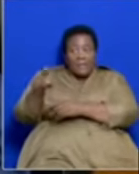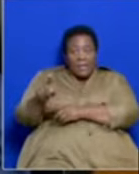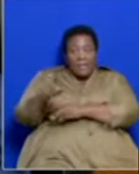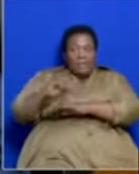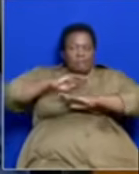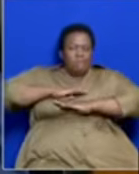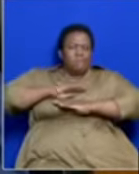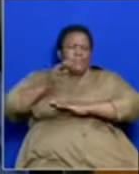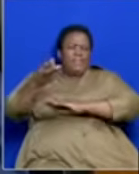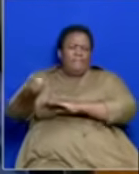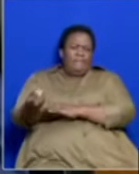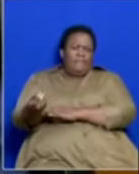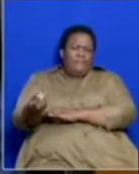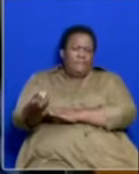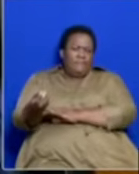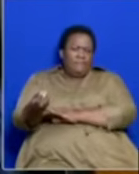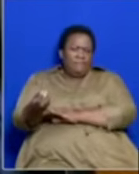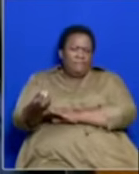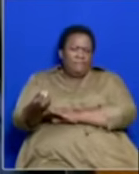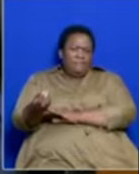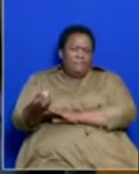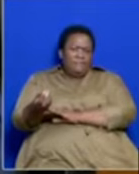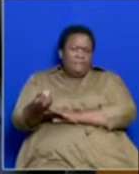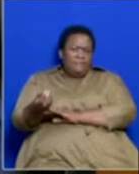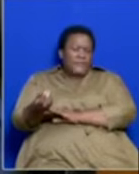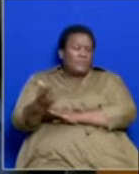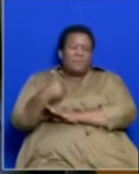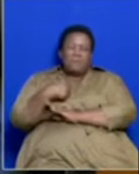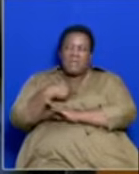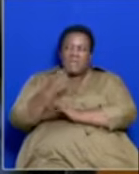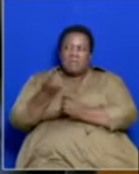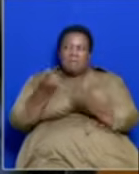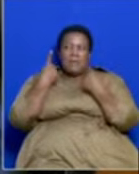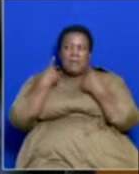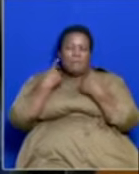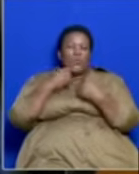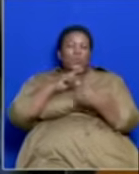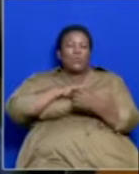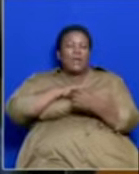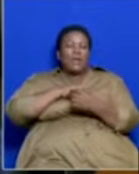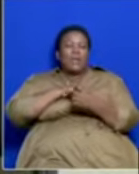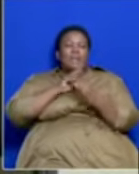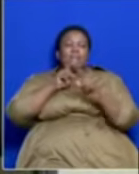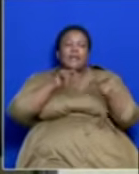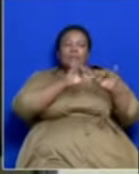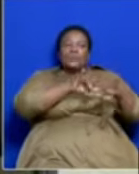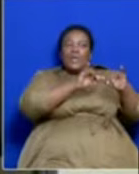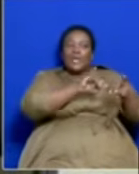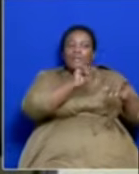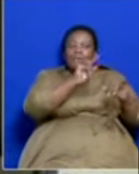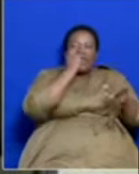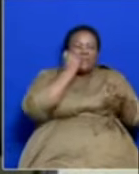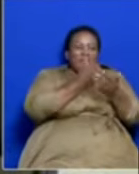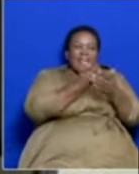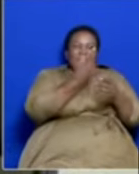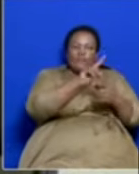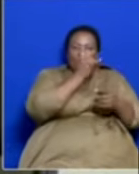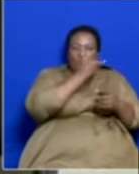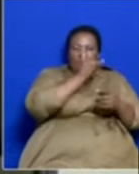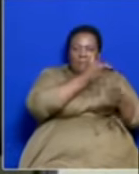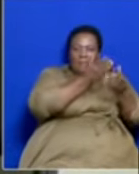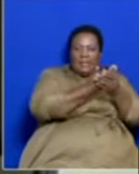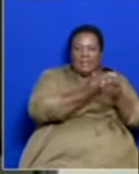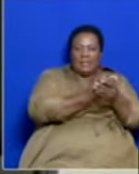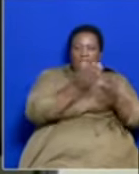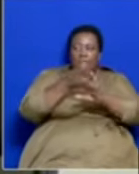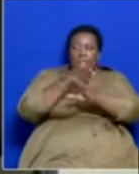satisfied. It just doesn't make sense to bind them together like that. Do you get what I mean? I get it. Do